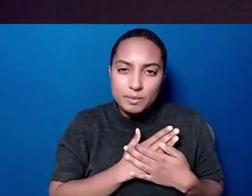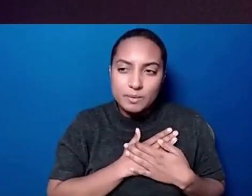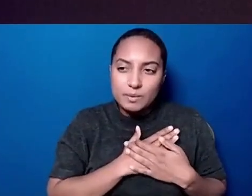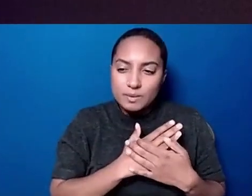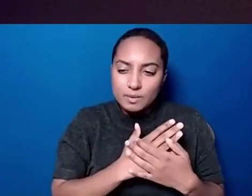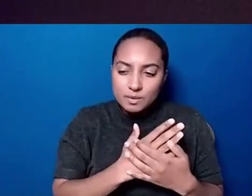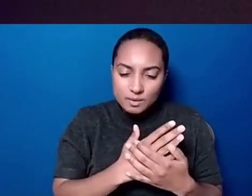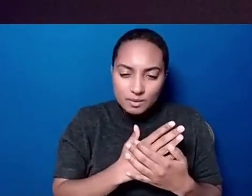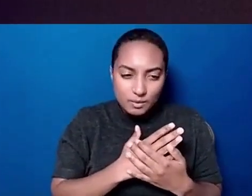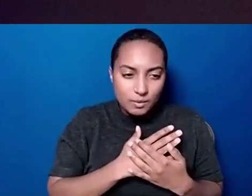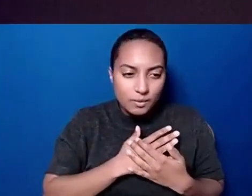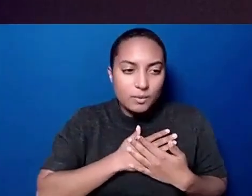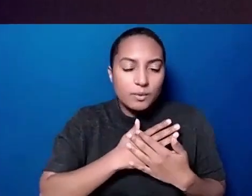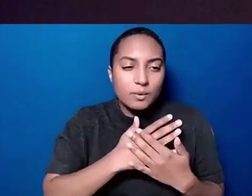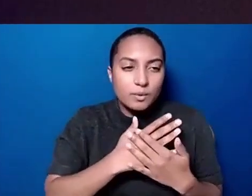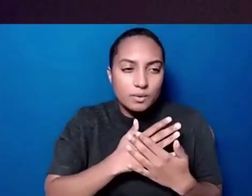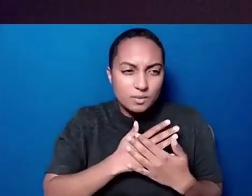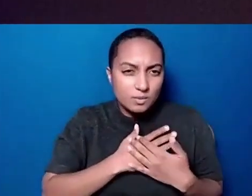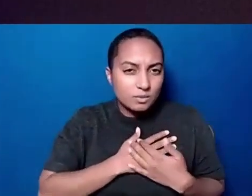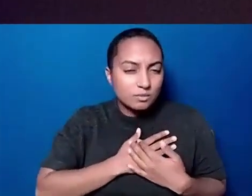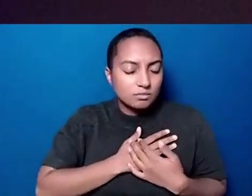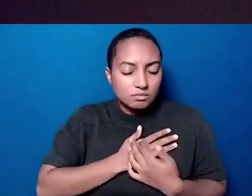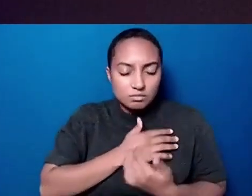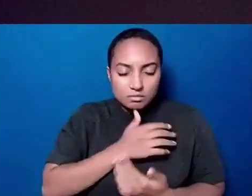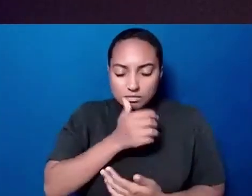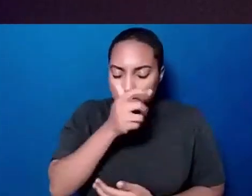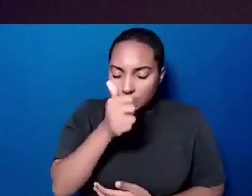Inhaling and exhaling at your own pace.